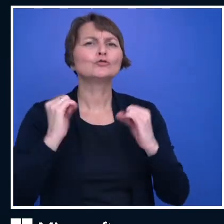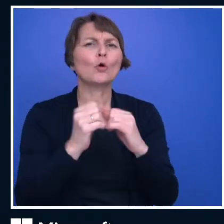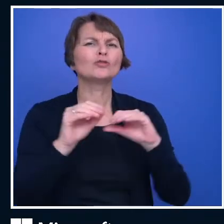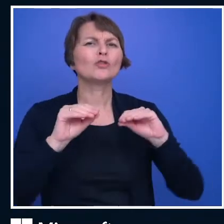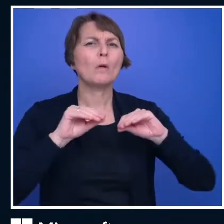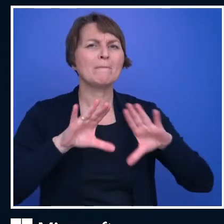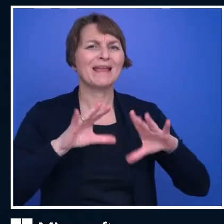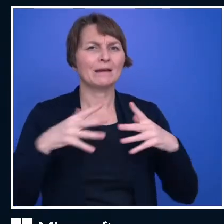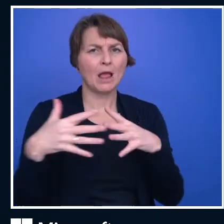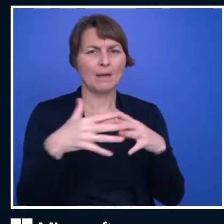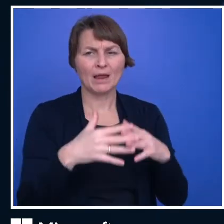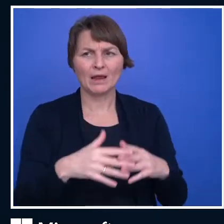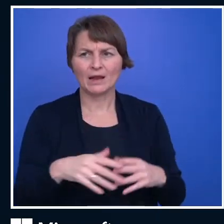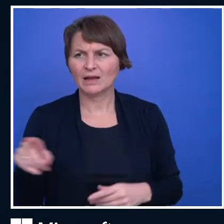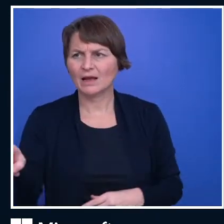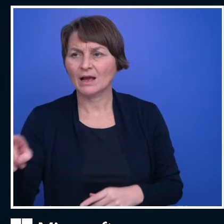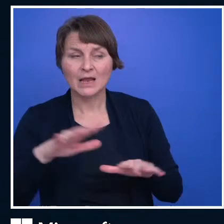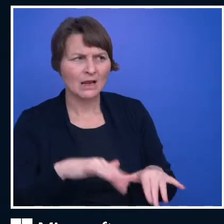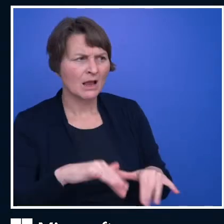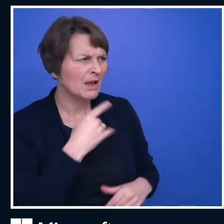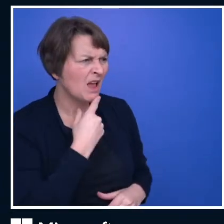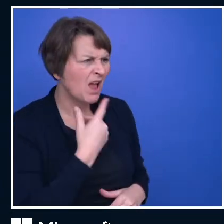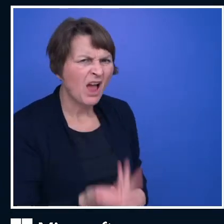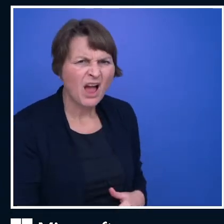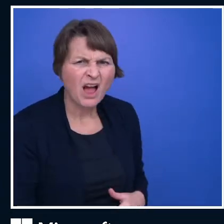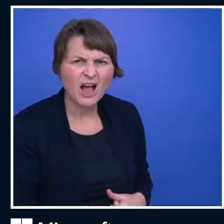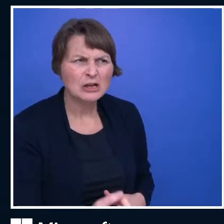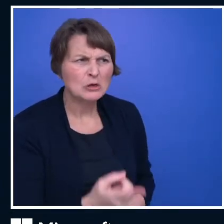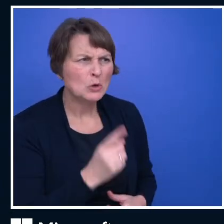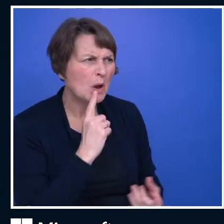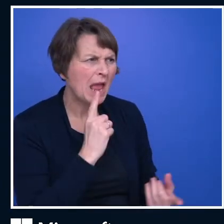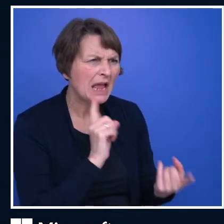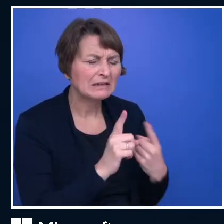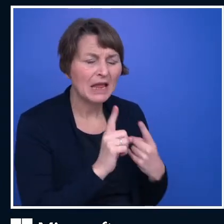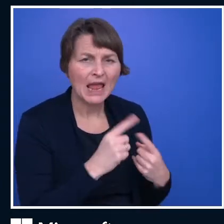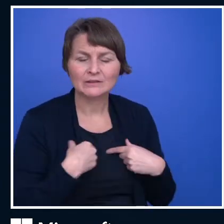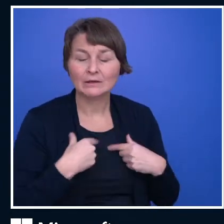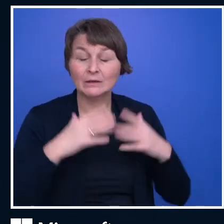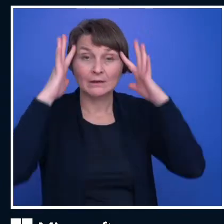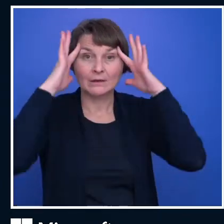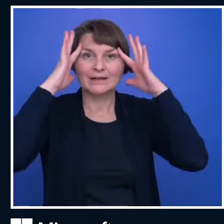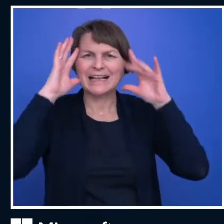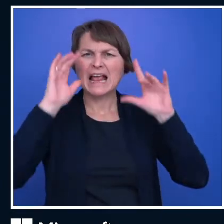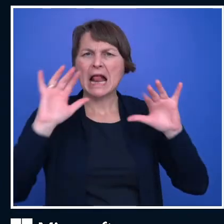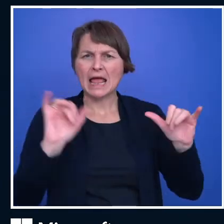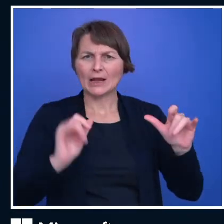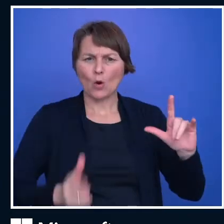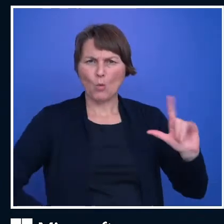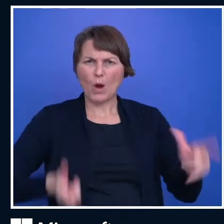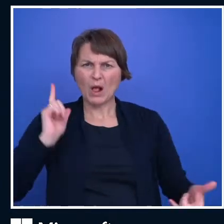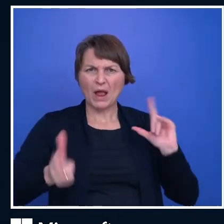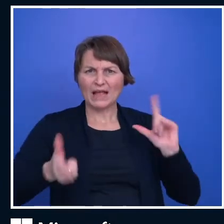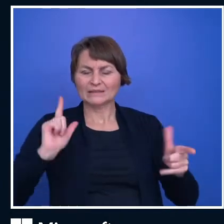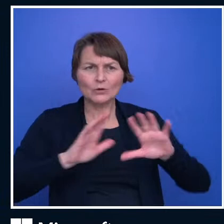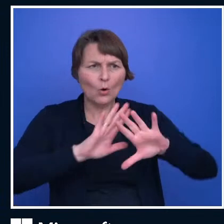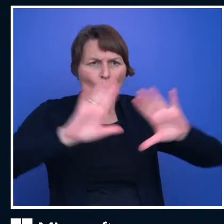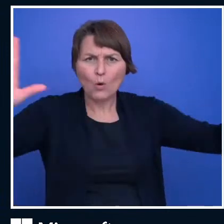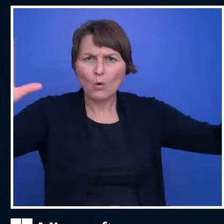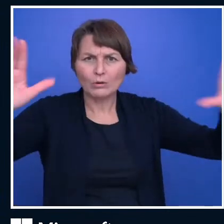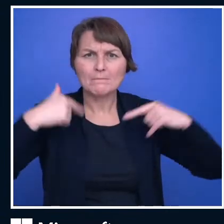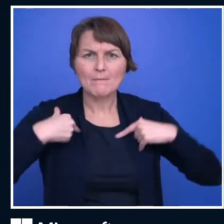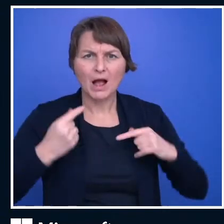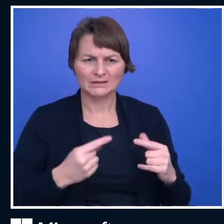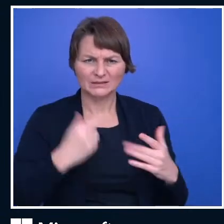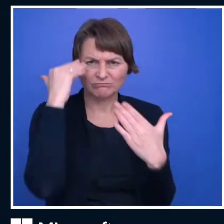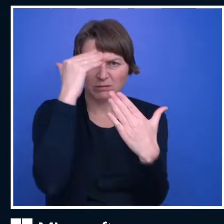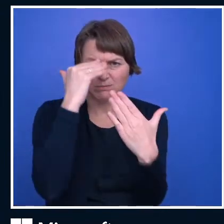done whatever you wanted to do. We haven't regulated, and we need to work out a plan. And one of the things that was identified is that users